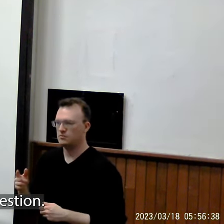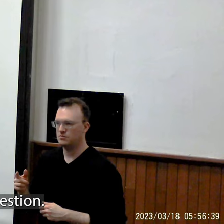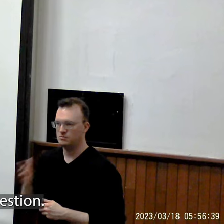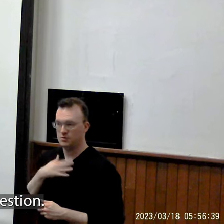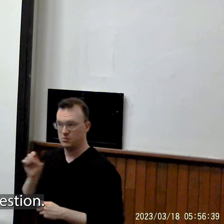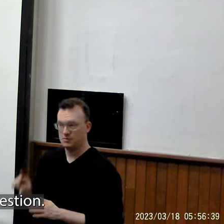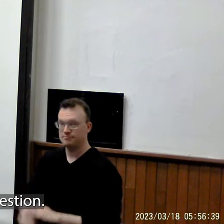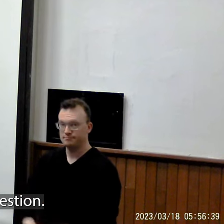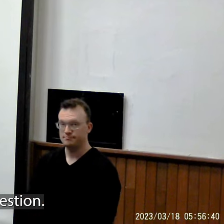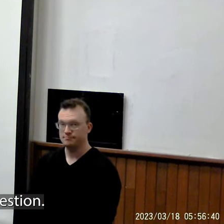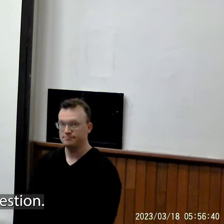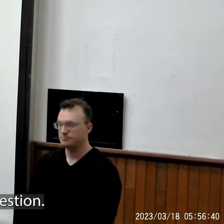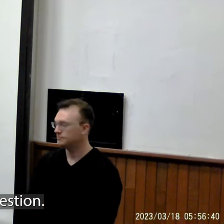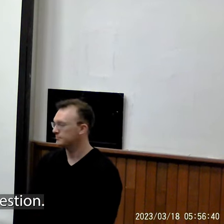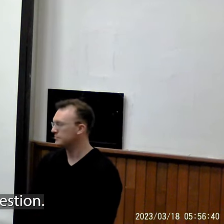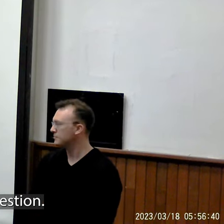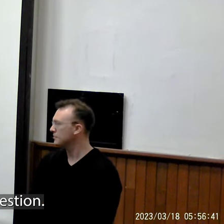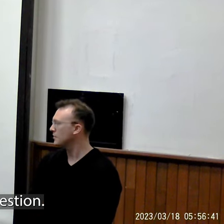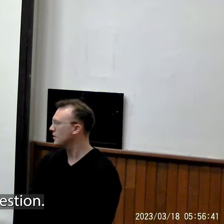question.